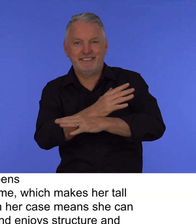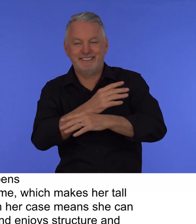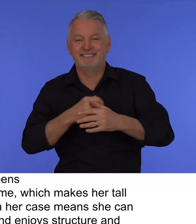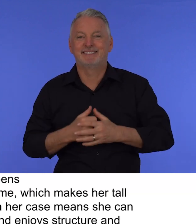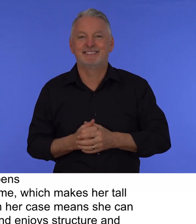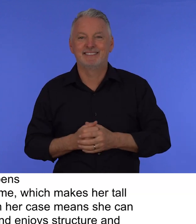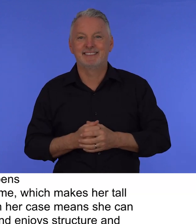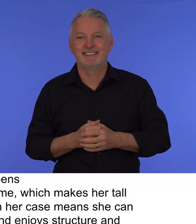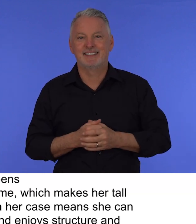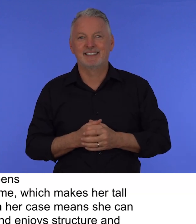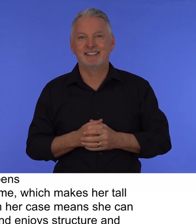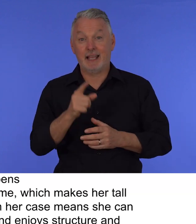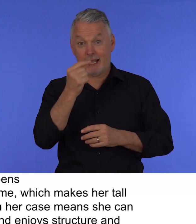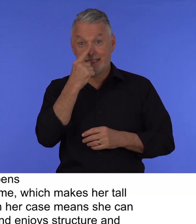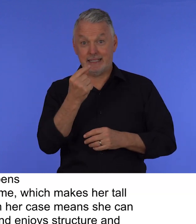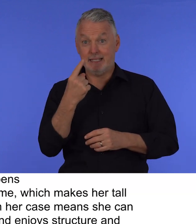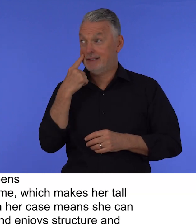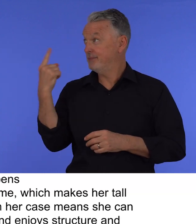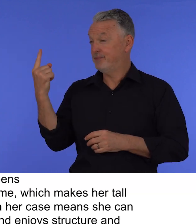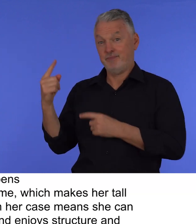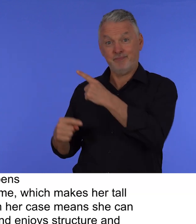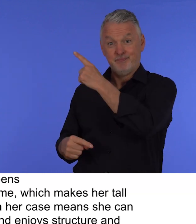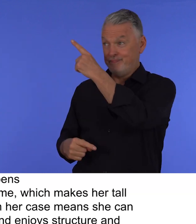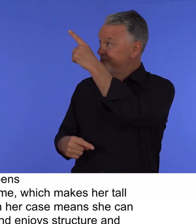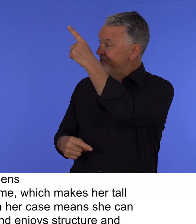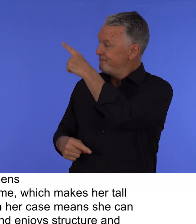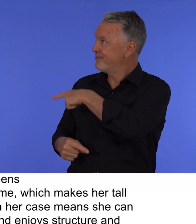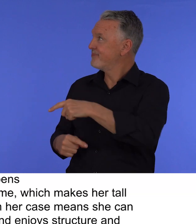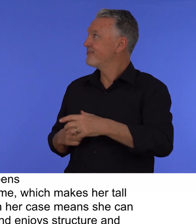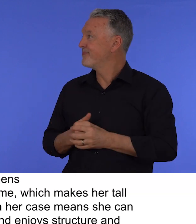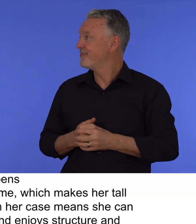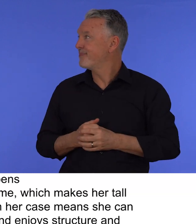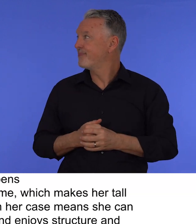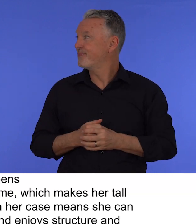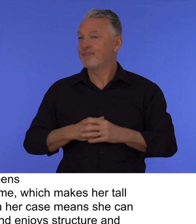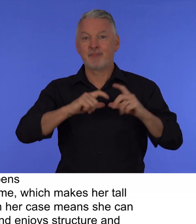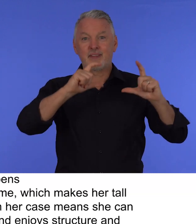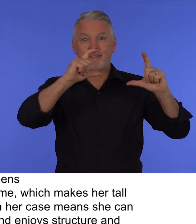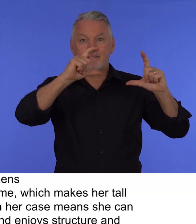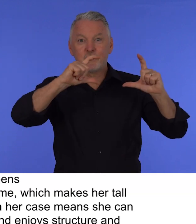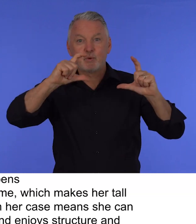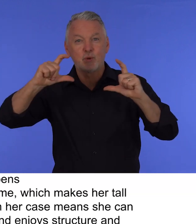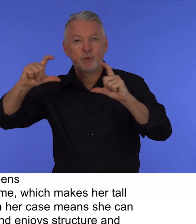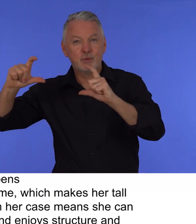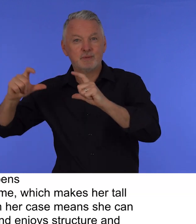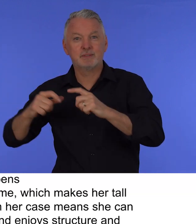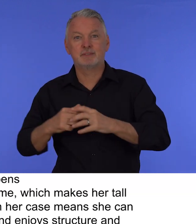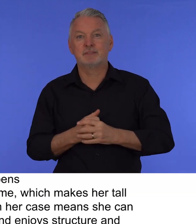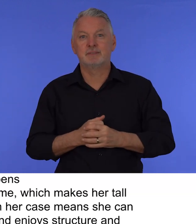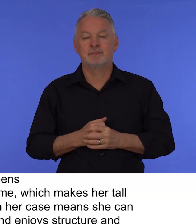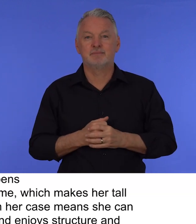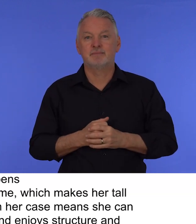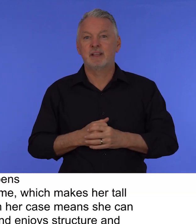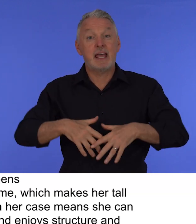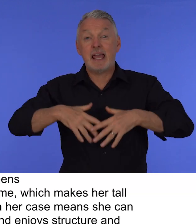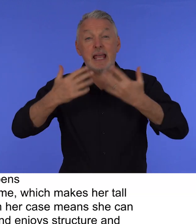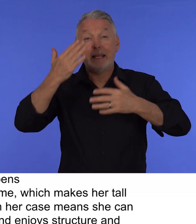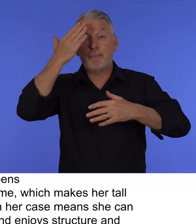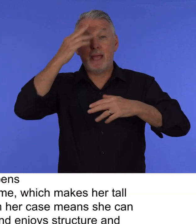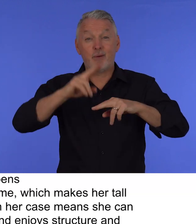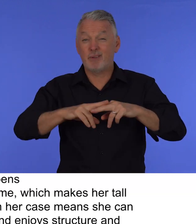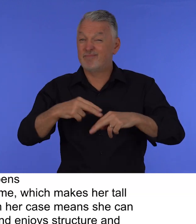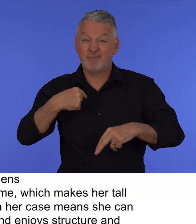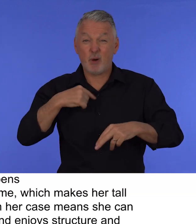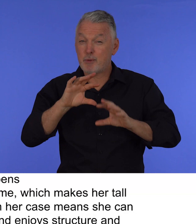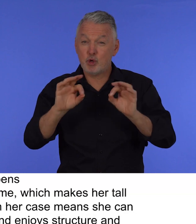swimming, and she's a real fish. So as you can see from the images, I like to just get her out and about all the time